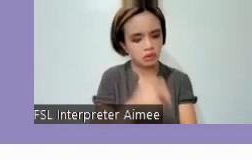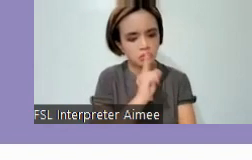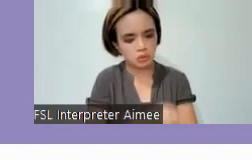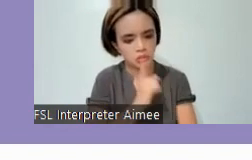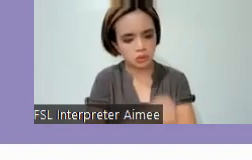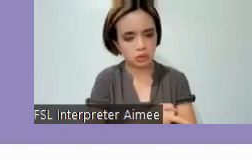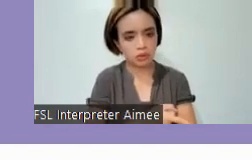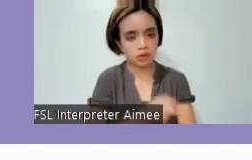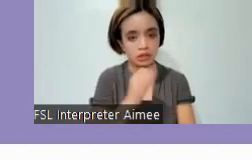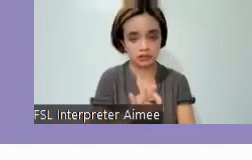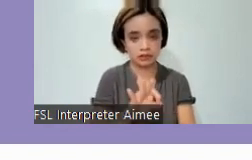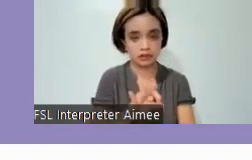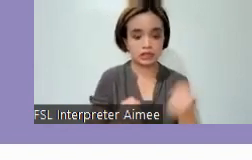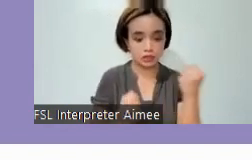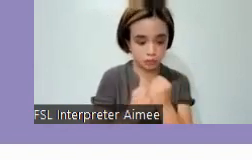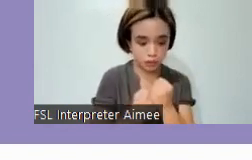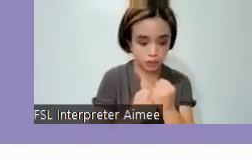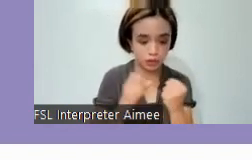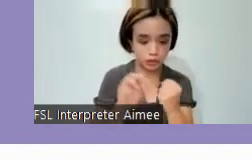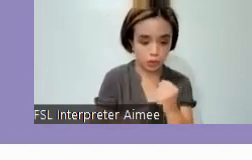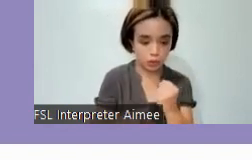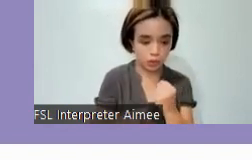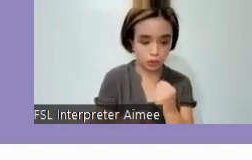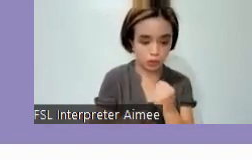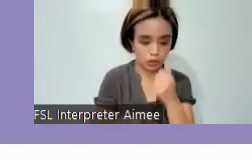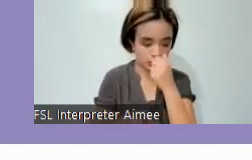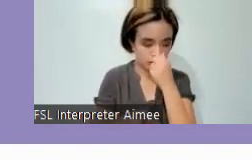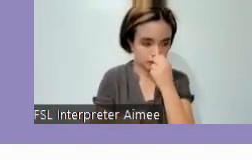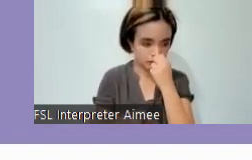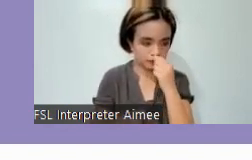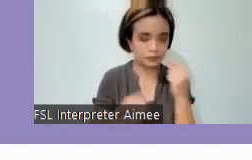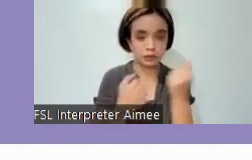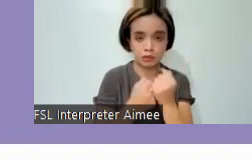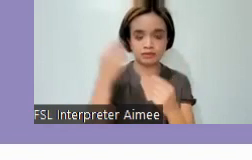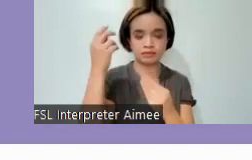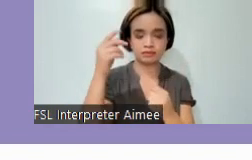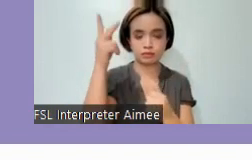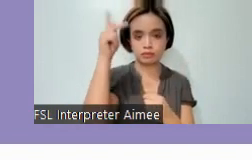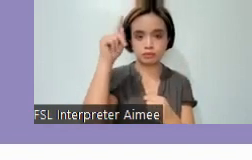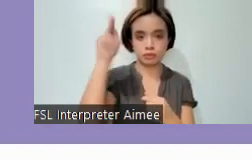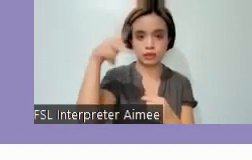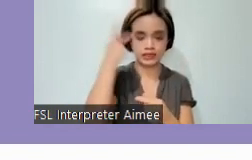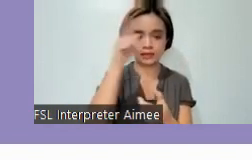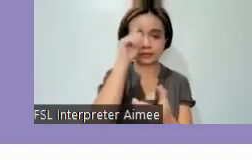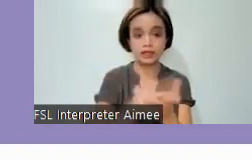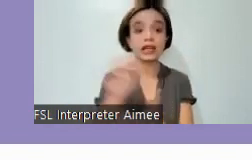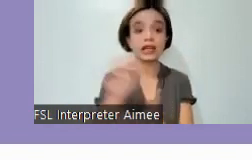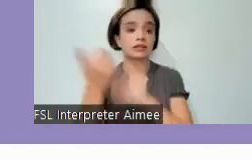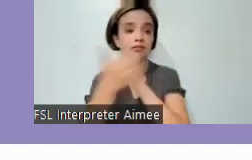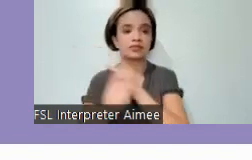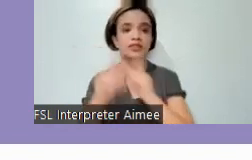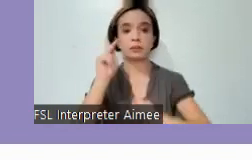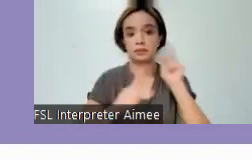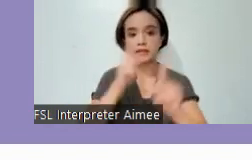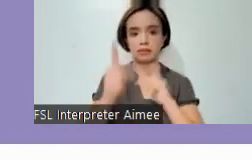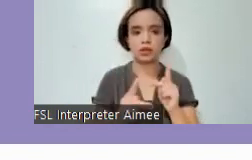it favors or supports her or his political ideology. Other experts, however, explain that people